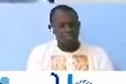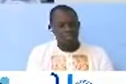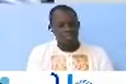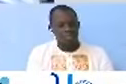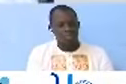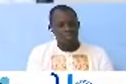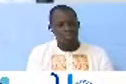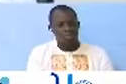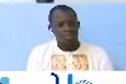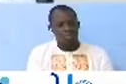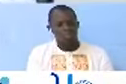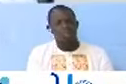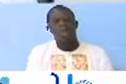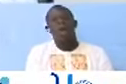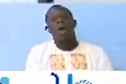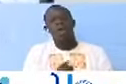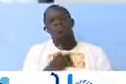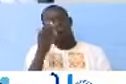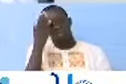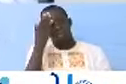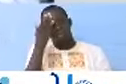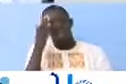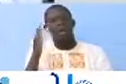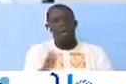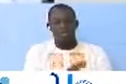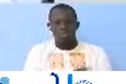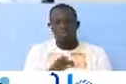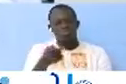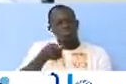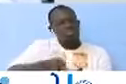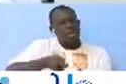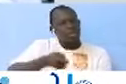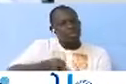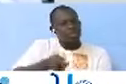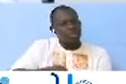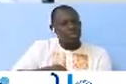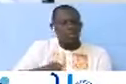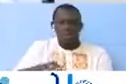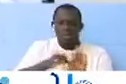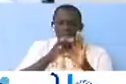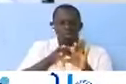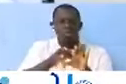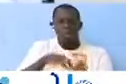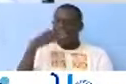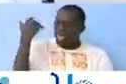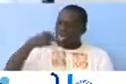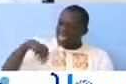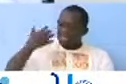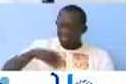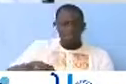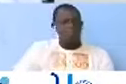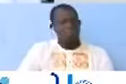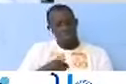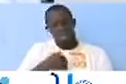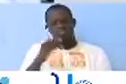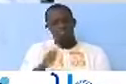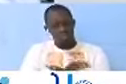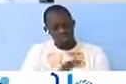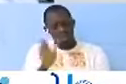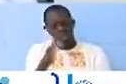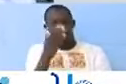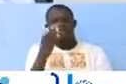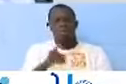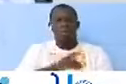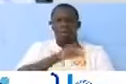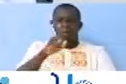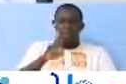noticed that the cost of meat was very high. And I used to go.